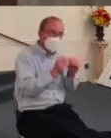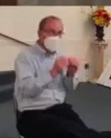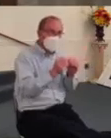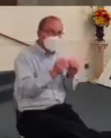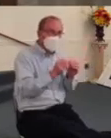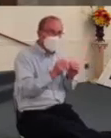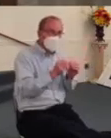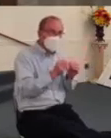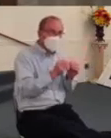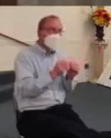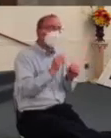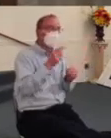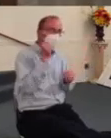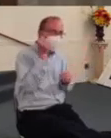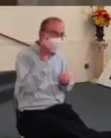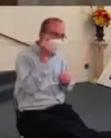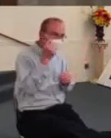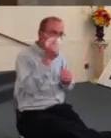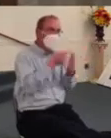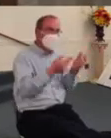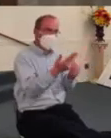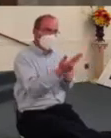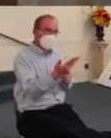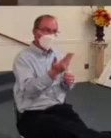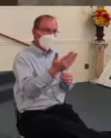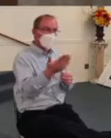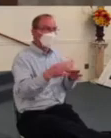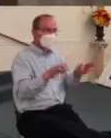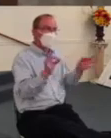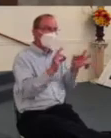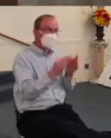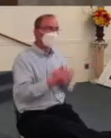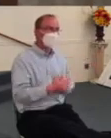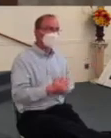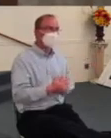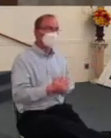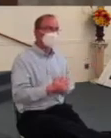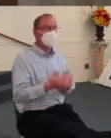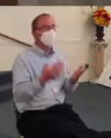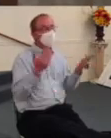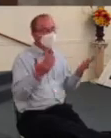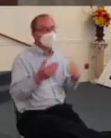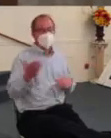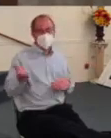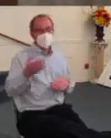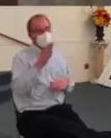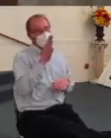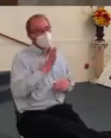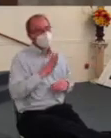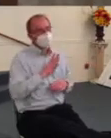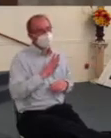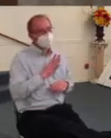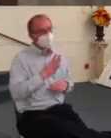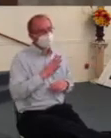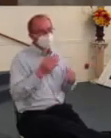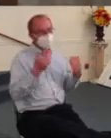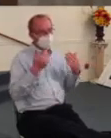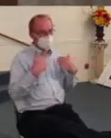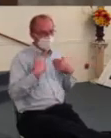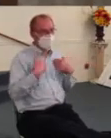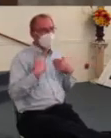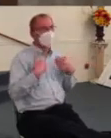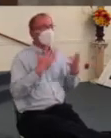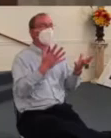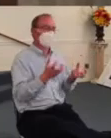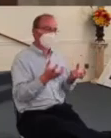worth. And so the woman had a will, and she found a